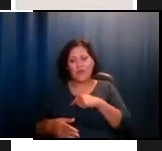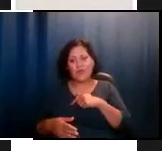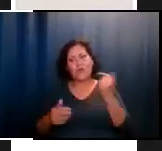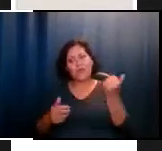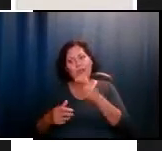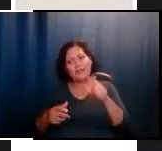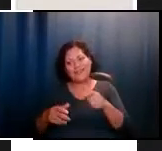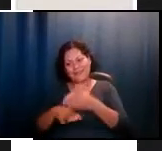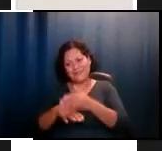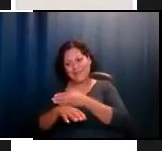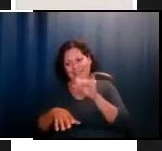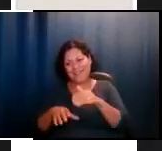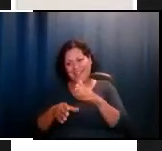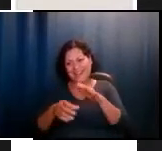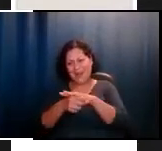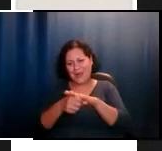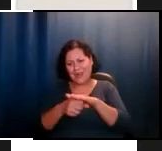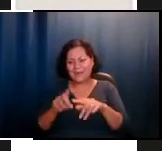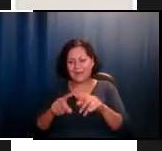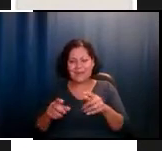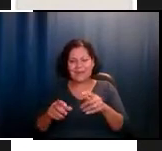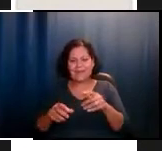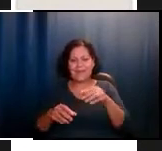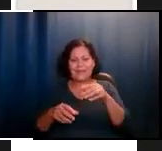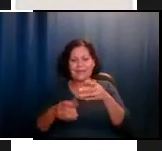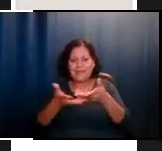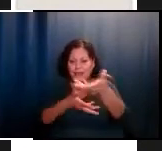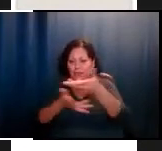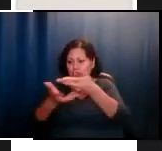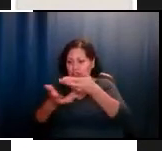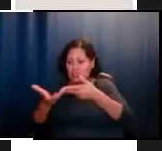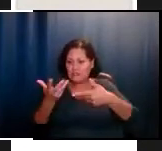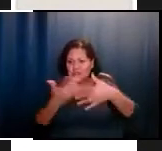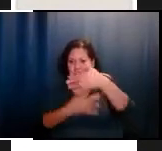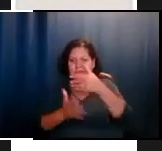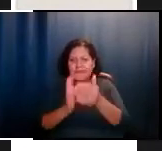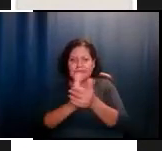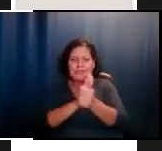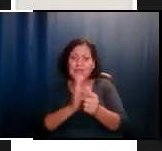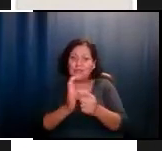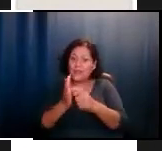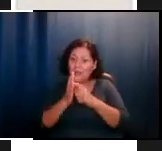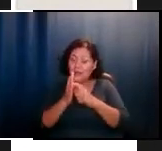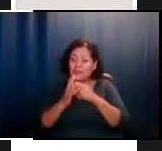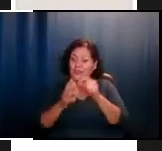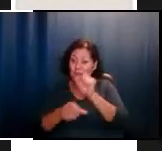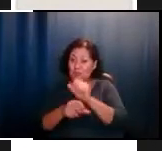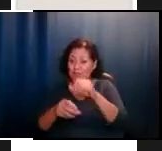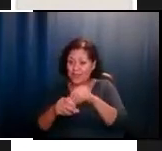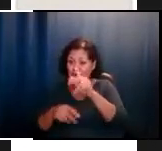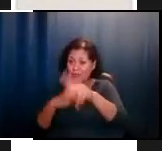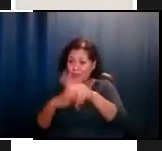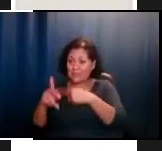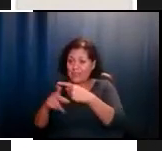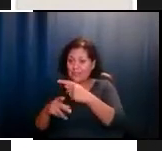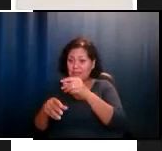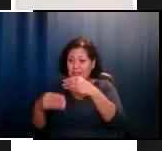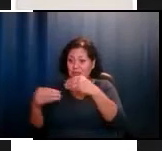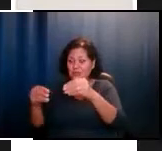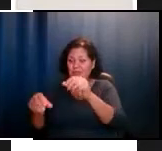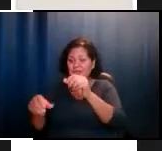in that area, but the interpersonal skills required to work in some of these stores, they're public stores, right? And